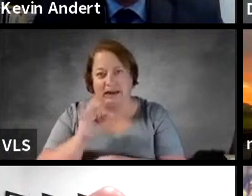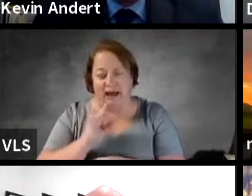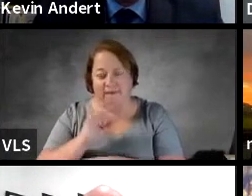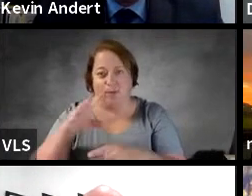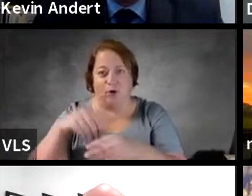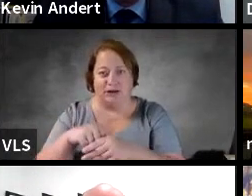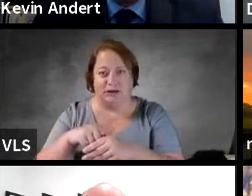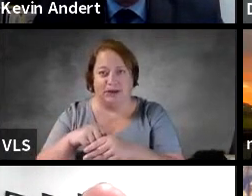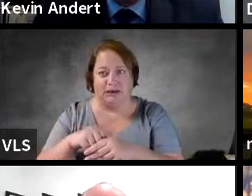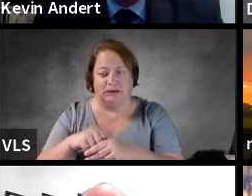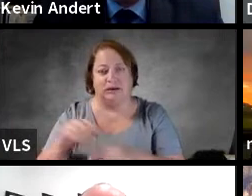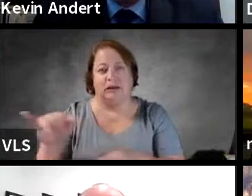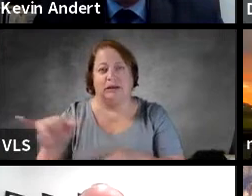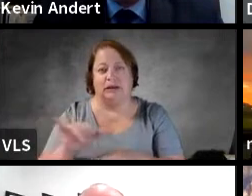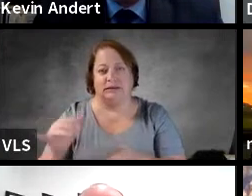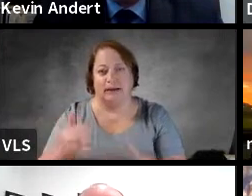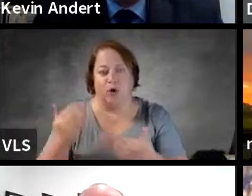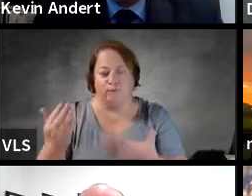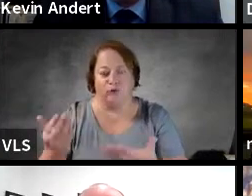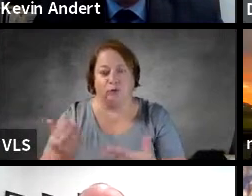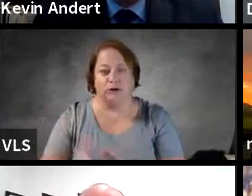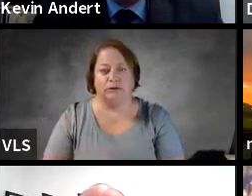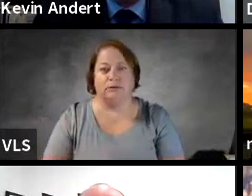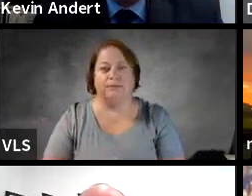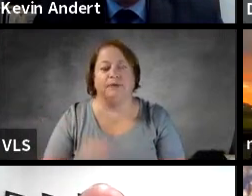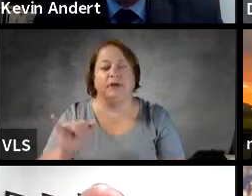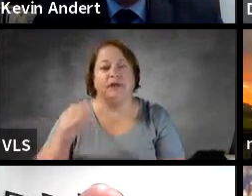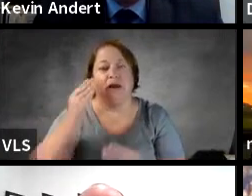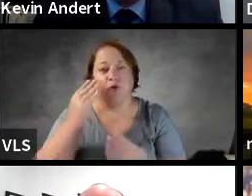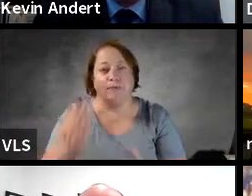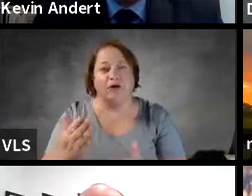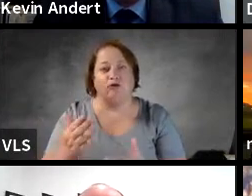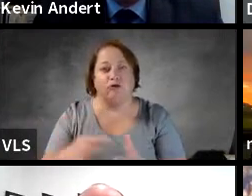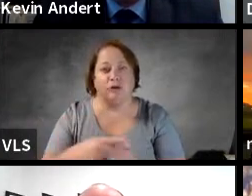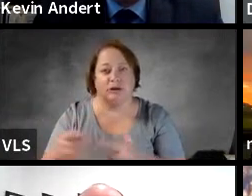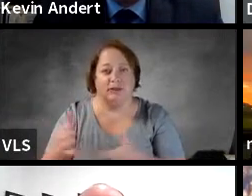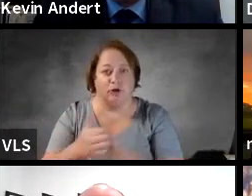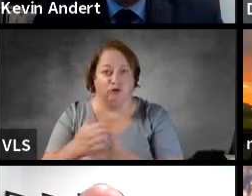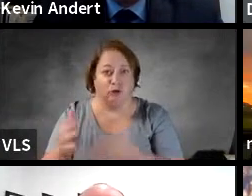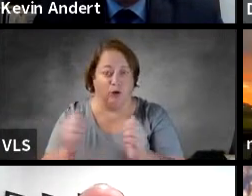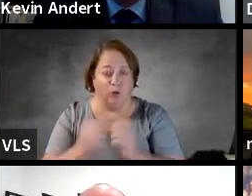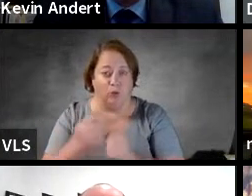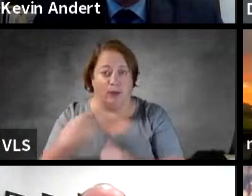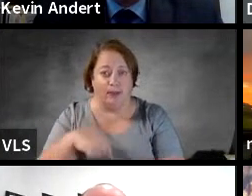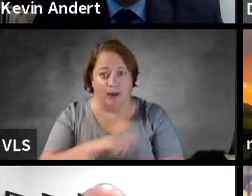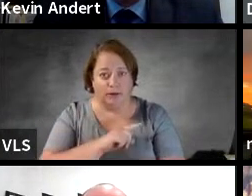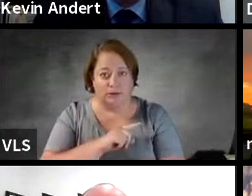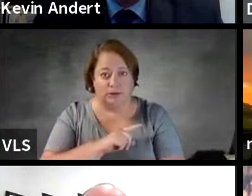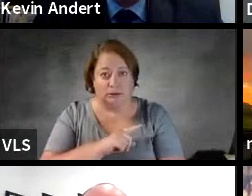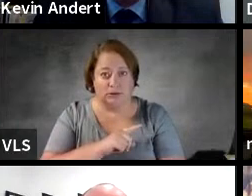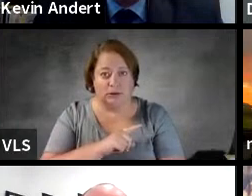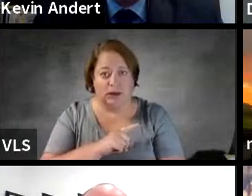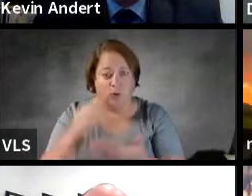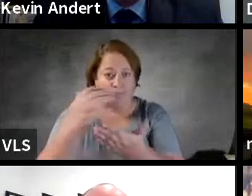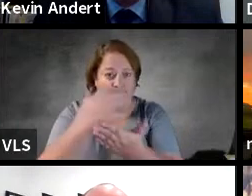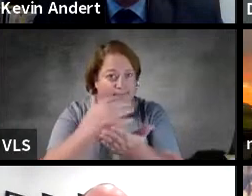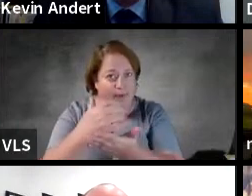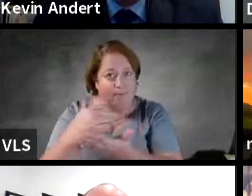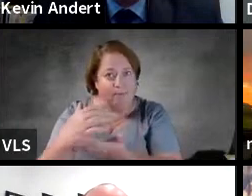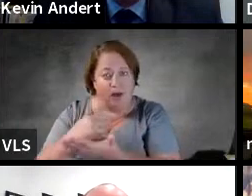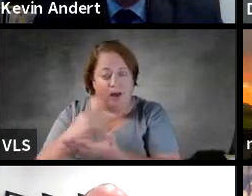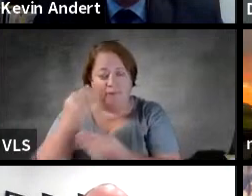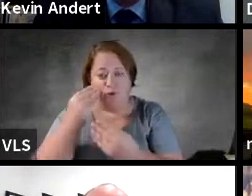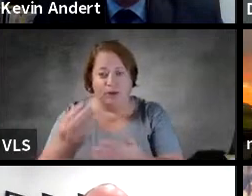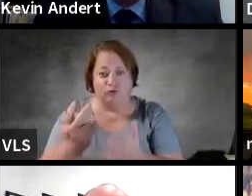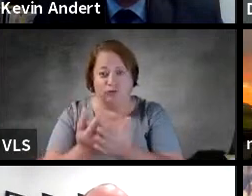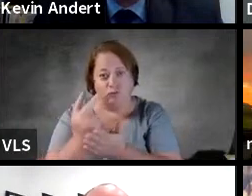participate in those same offerings. That information is then shared with us and we compile that information, we review